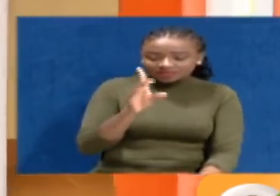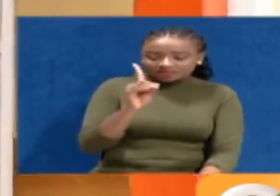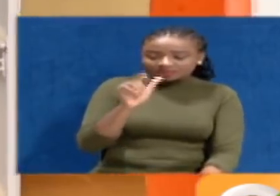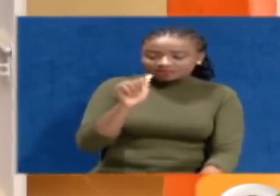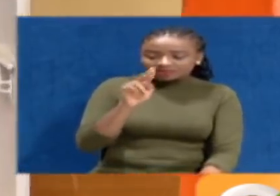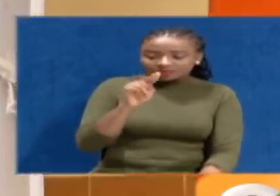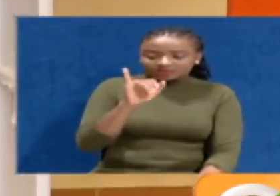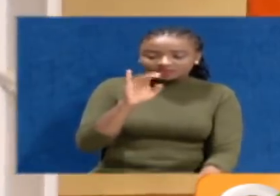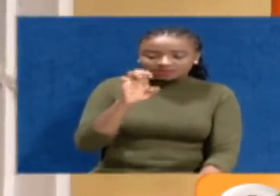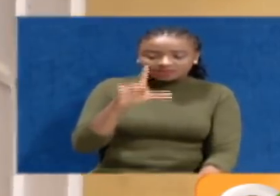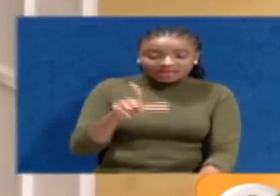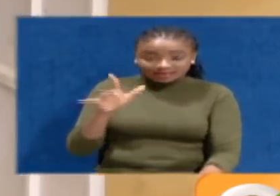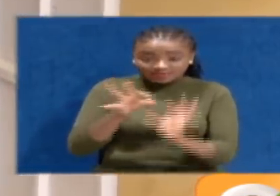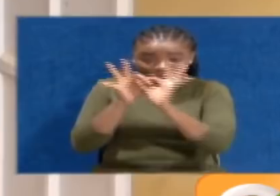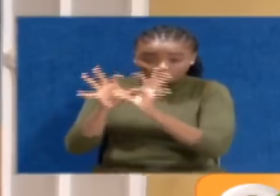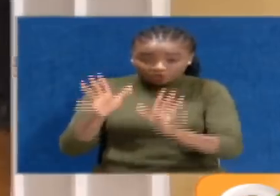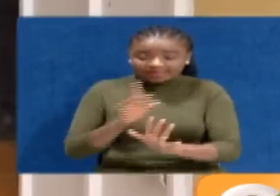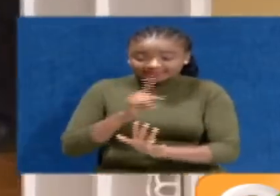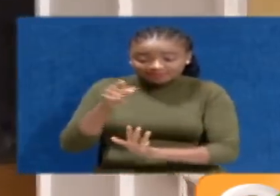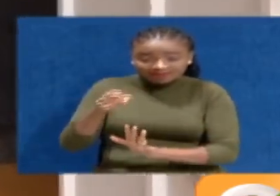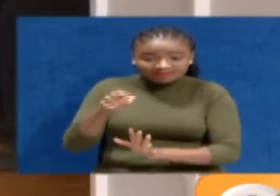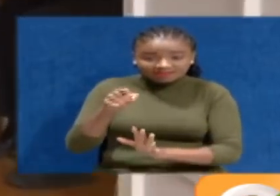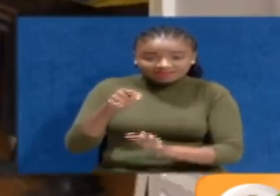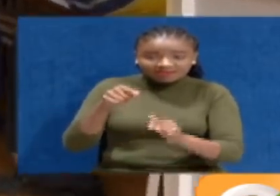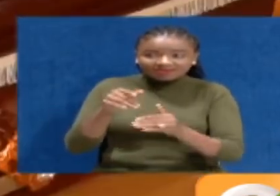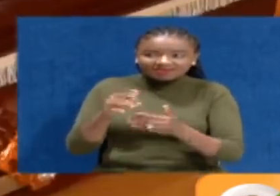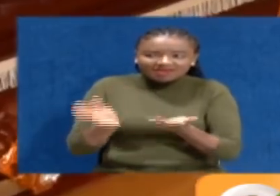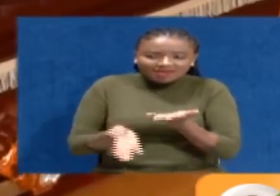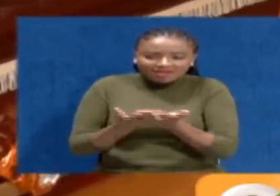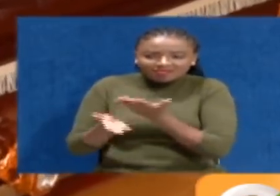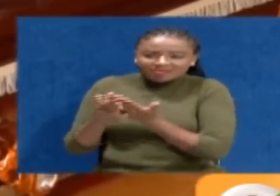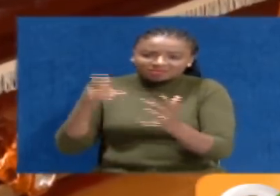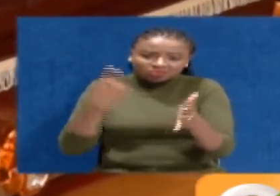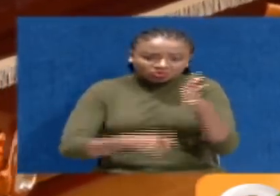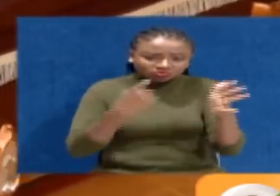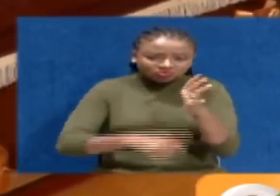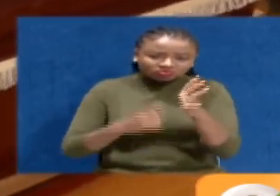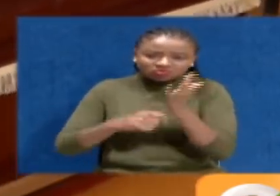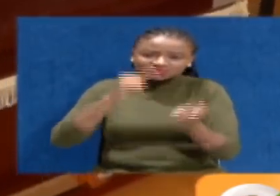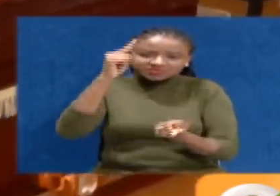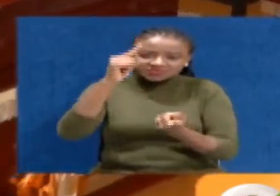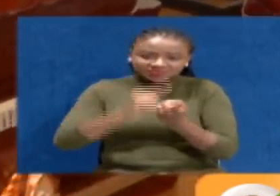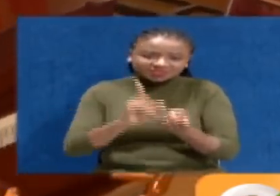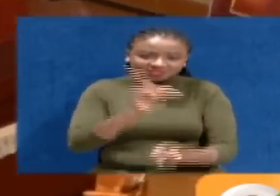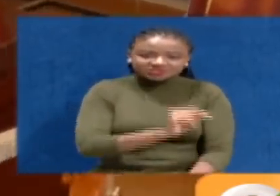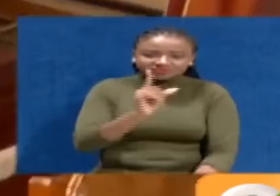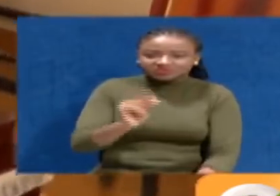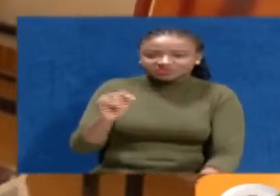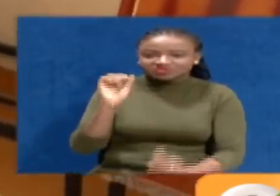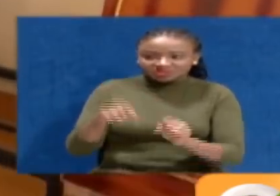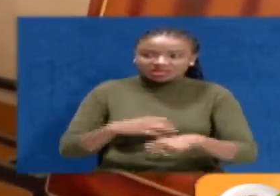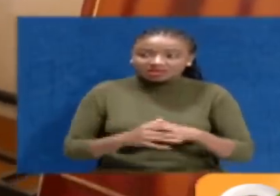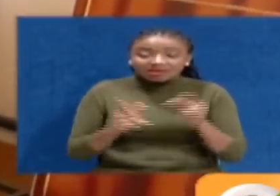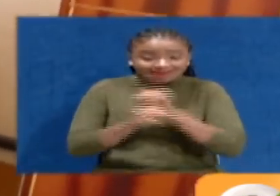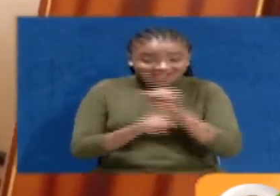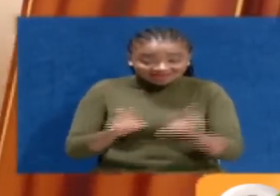Daniel, the coordinator at Kimbilio, says the funeral home has helped ease the burden of cost for relatives whose patients lose the fight. All